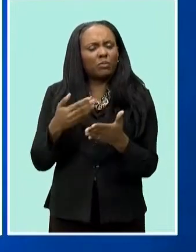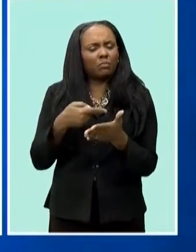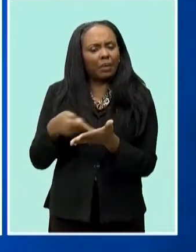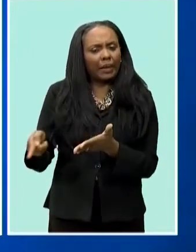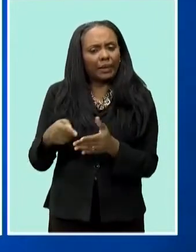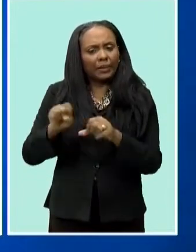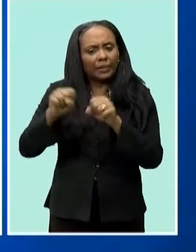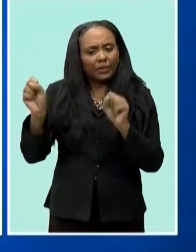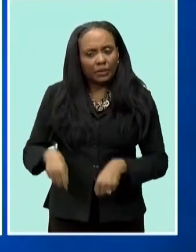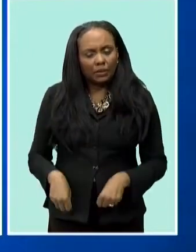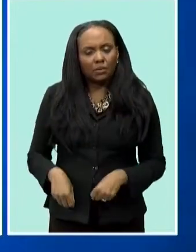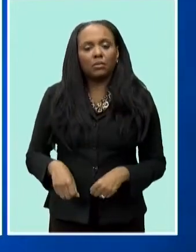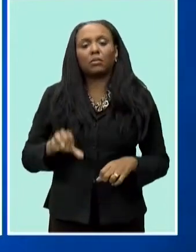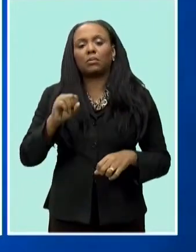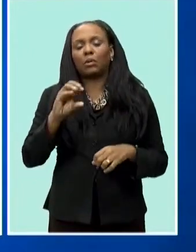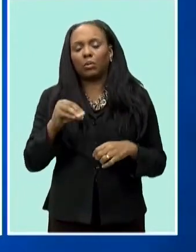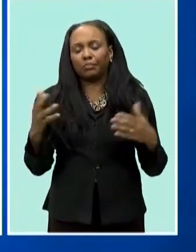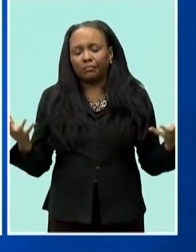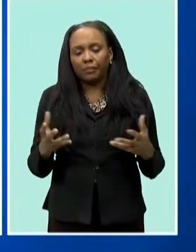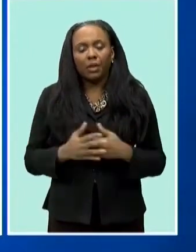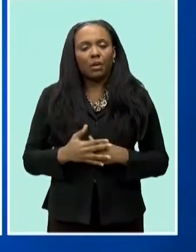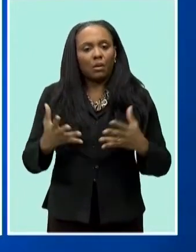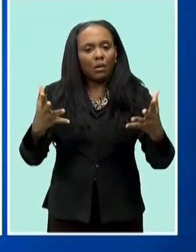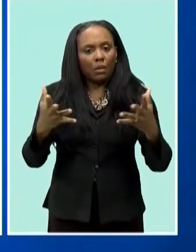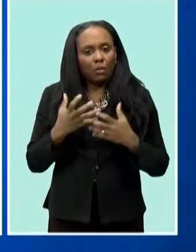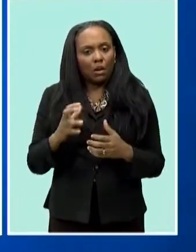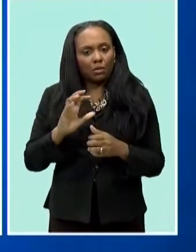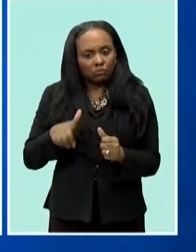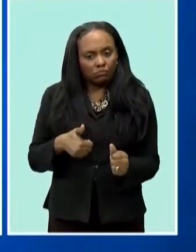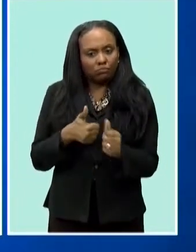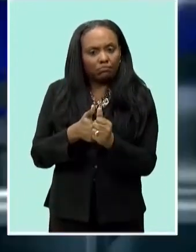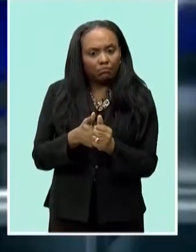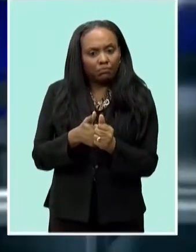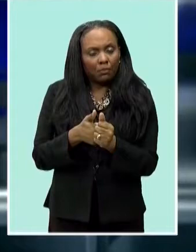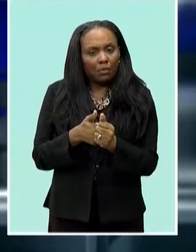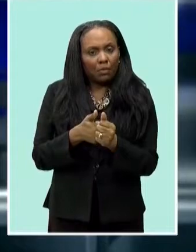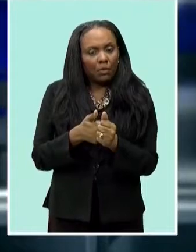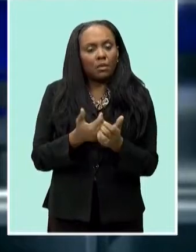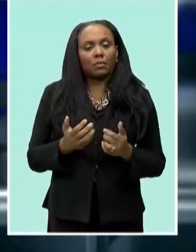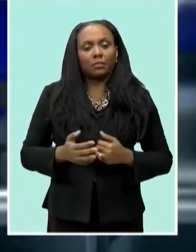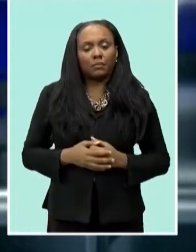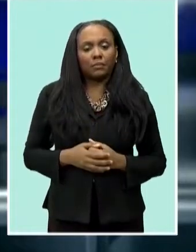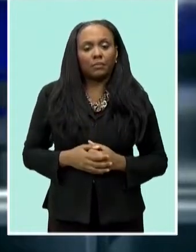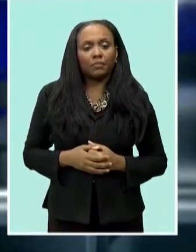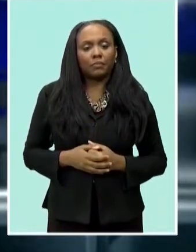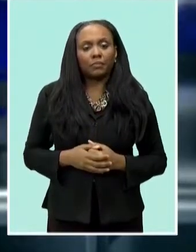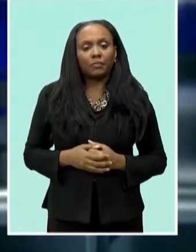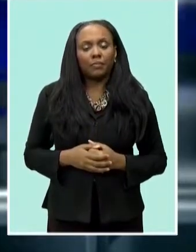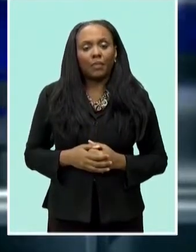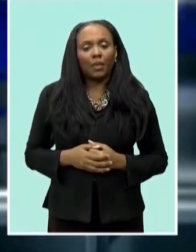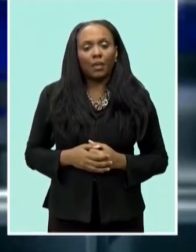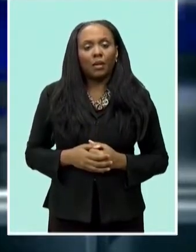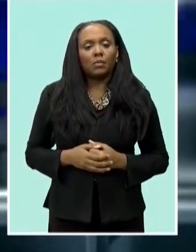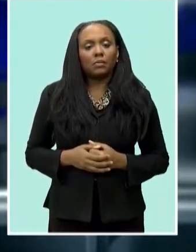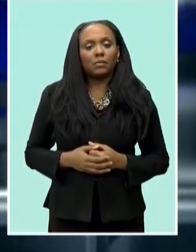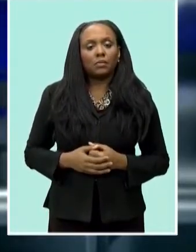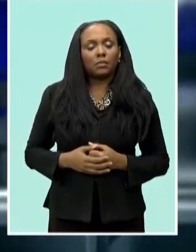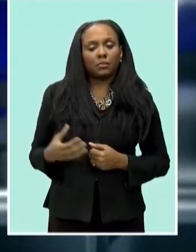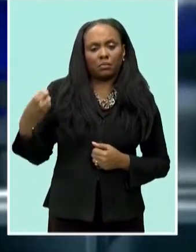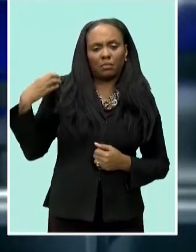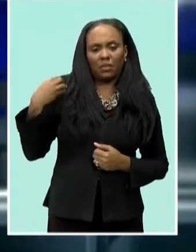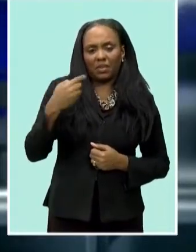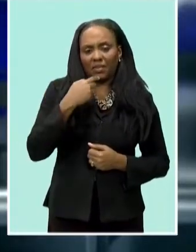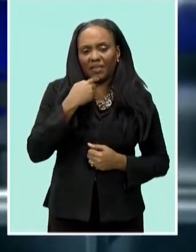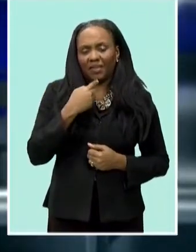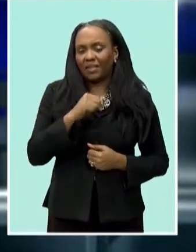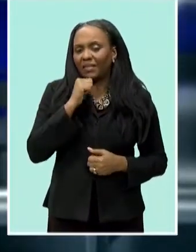body that suffer harm, you comply with the edict. Now, the tribunal chairman says that, quite frankly,